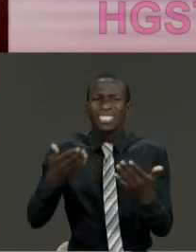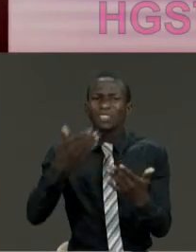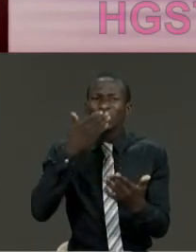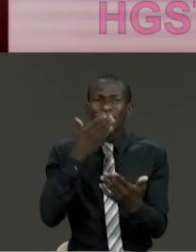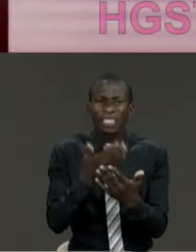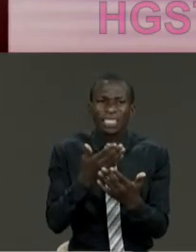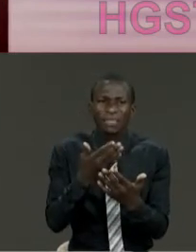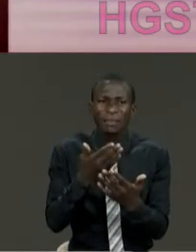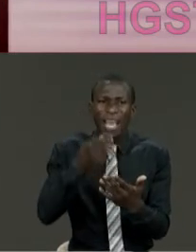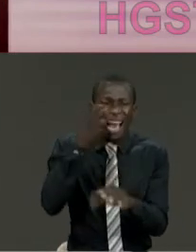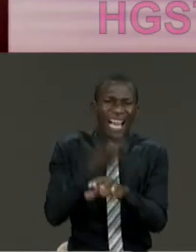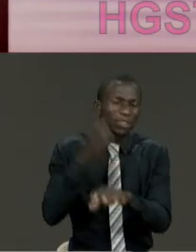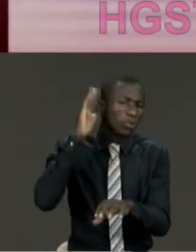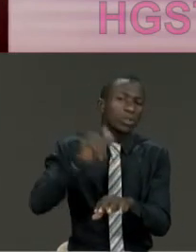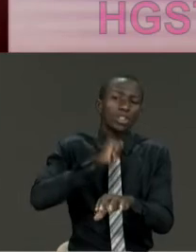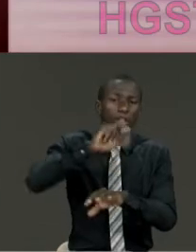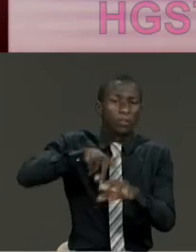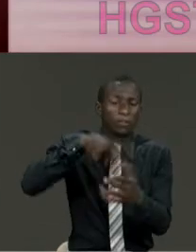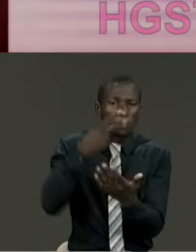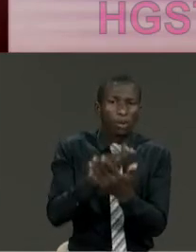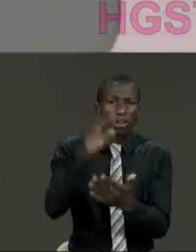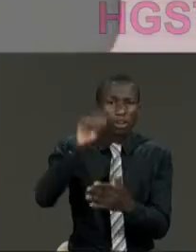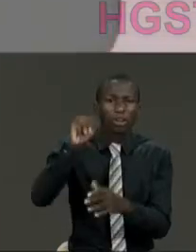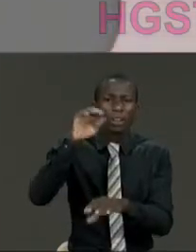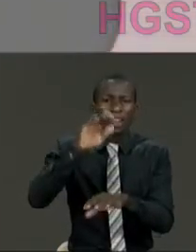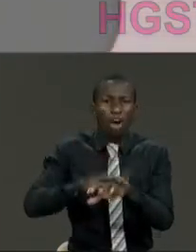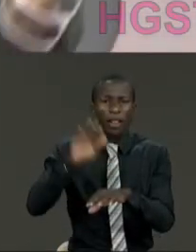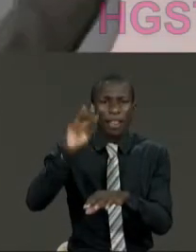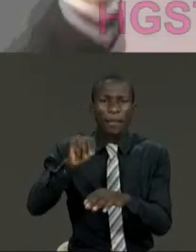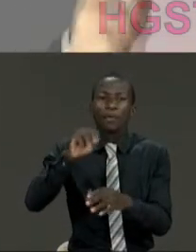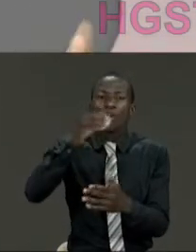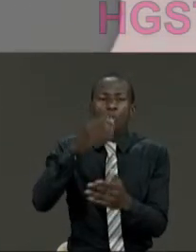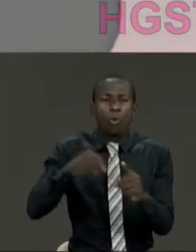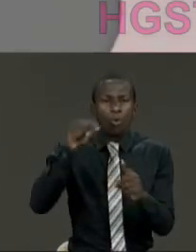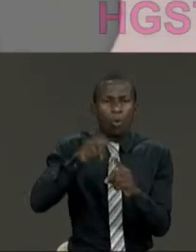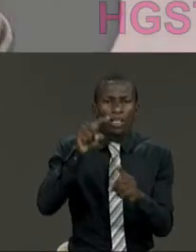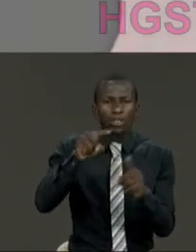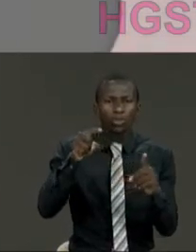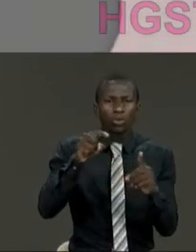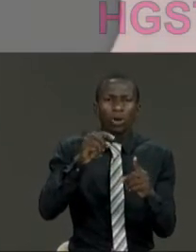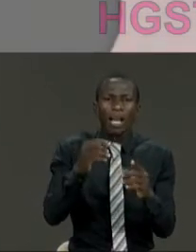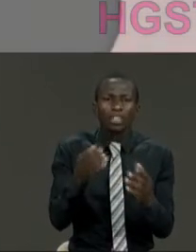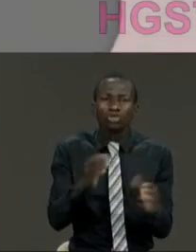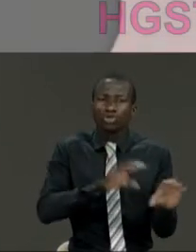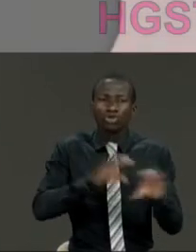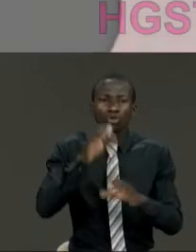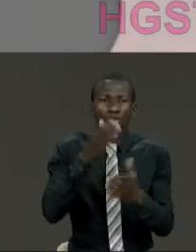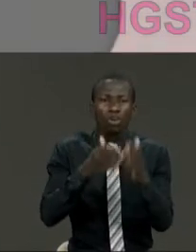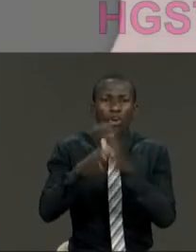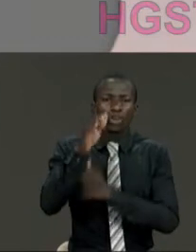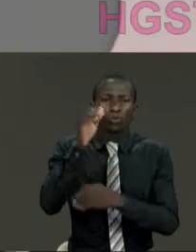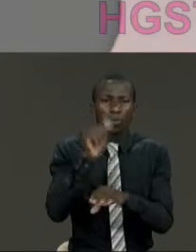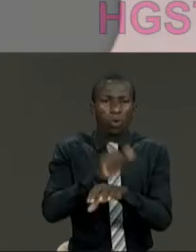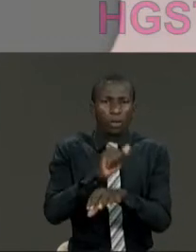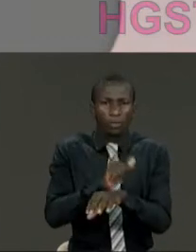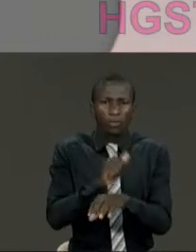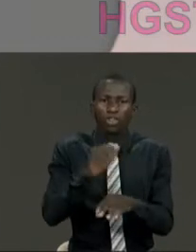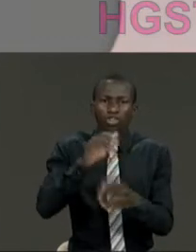Christ, something terrible will never fall on you. So they rushed to the city. By the time they got to the city, they told the